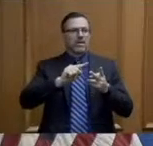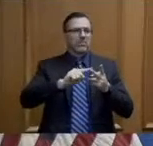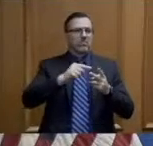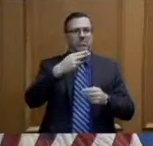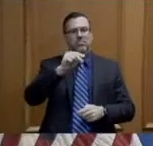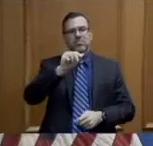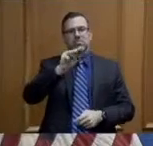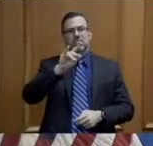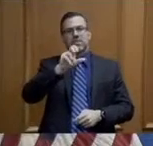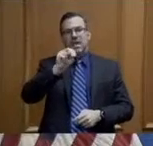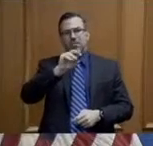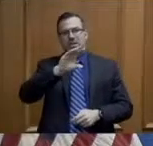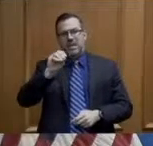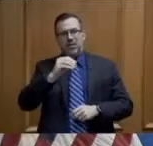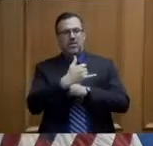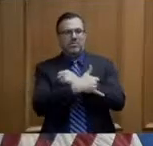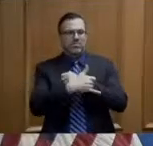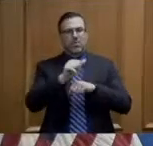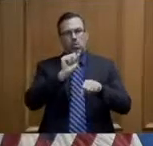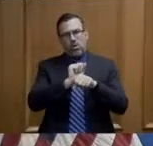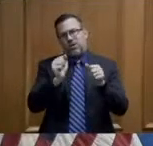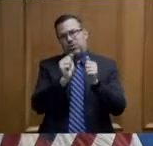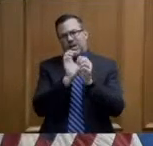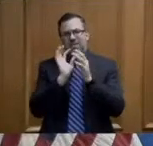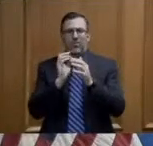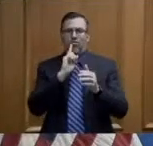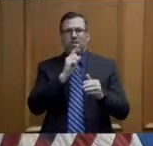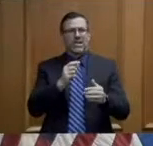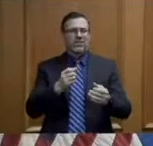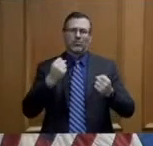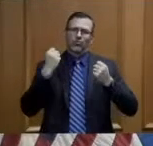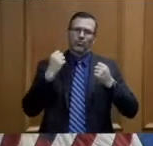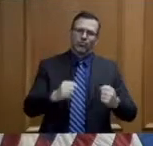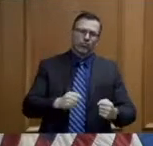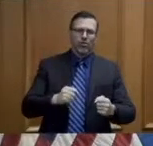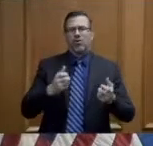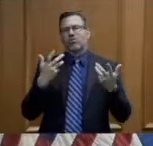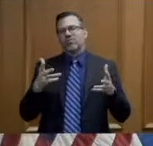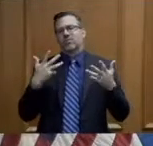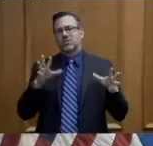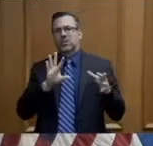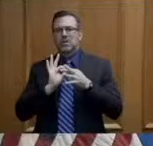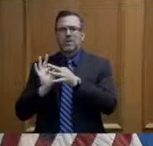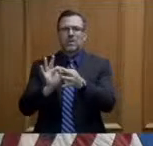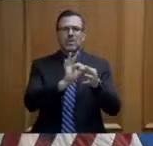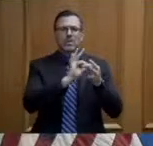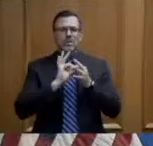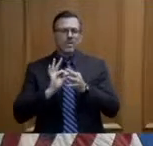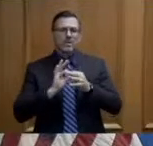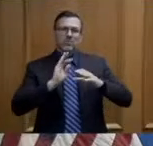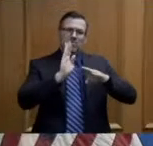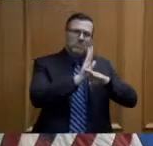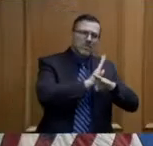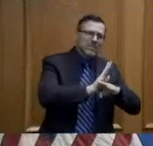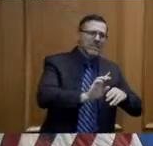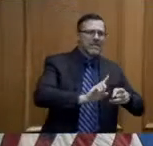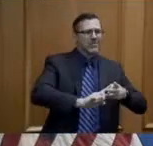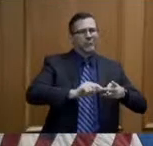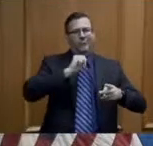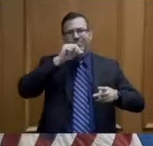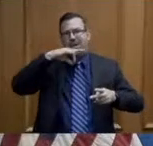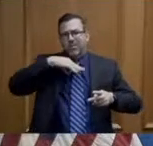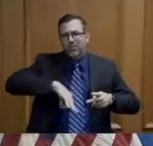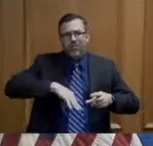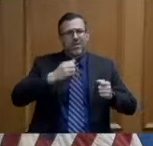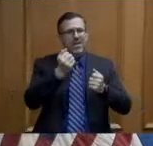are working together. It's an incredibly coordinated effort there. The private sector, the nonprofit community as well joining in.